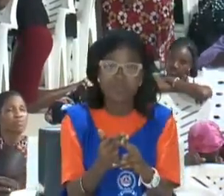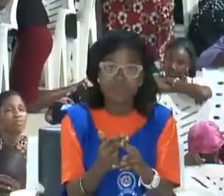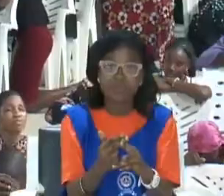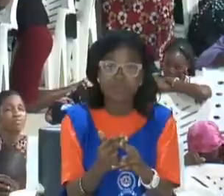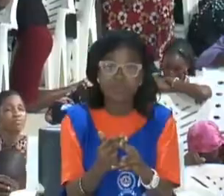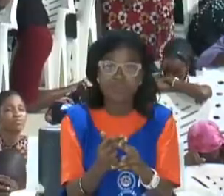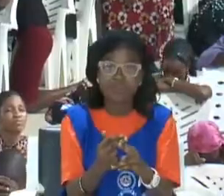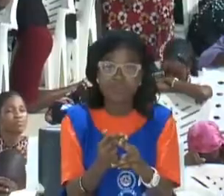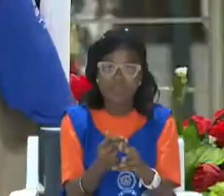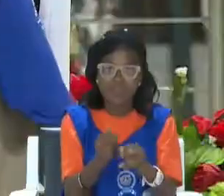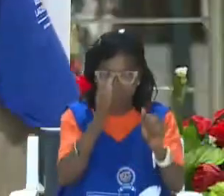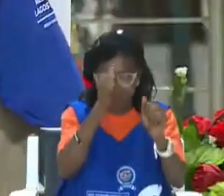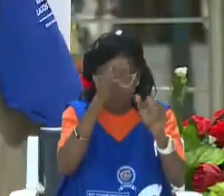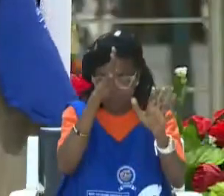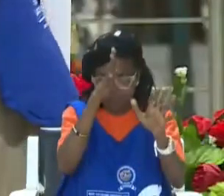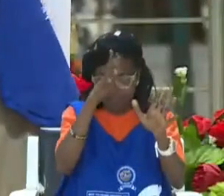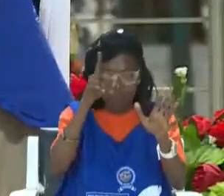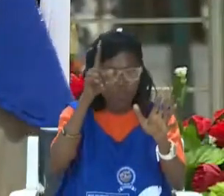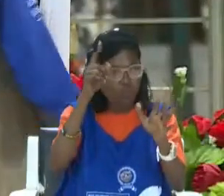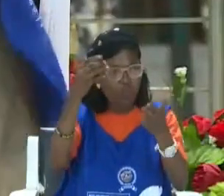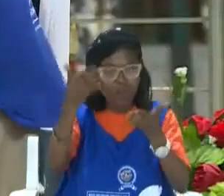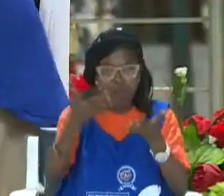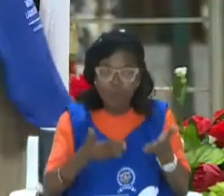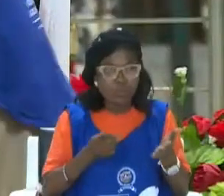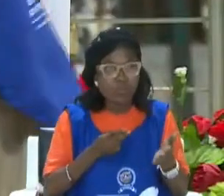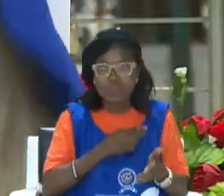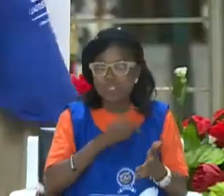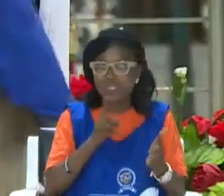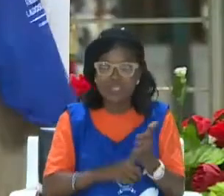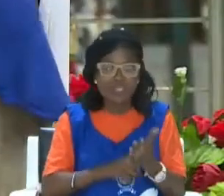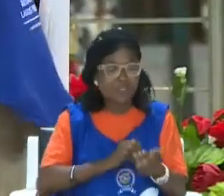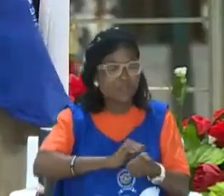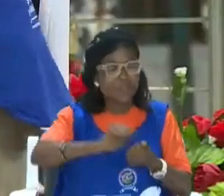Daddy, you have brought us thus far this year.